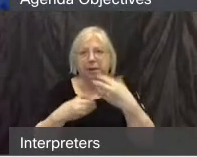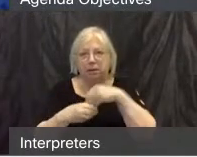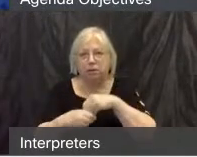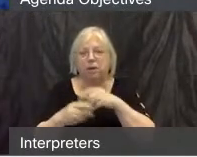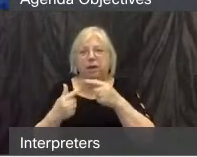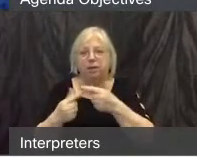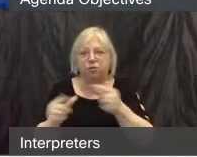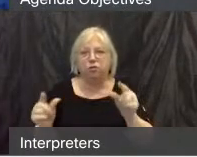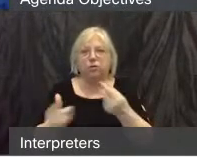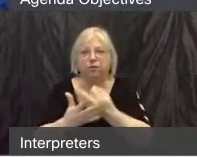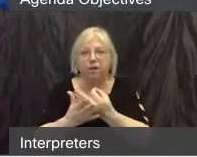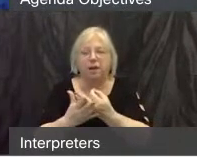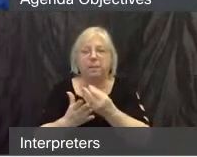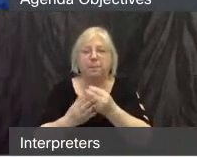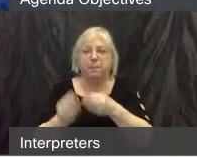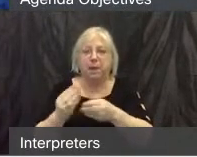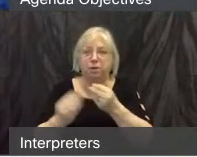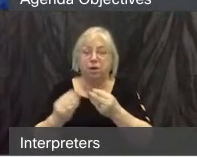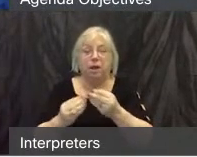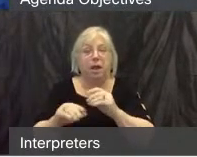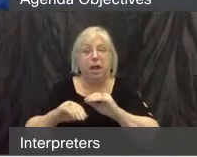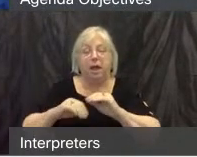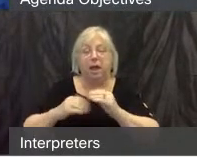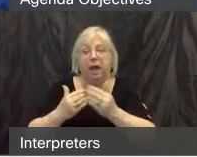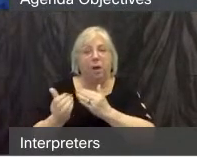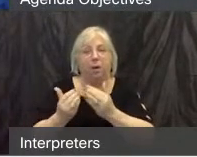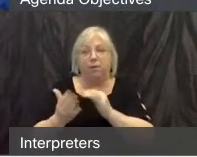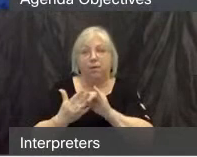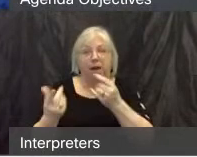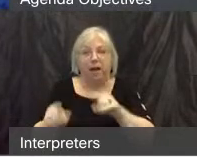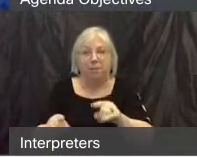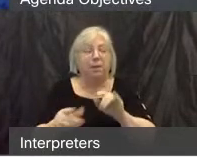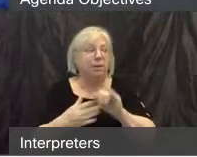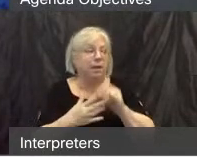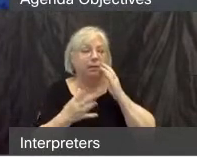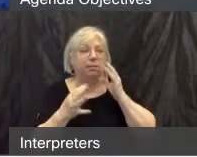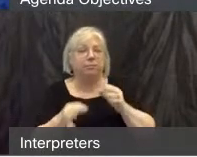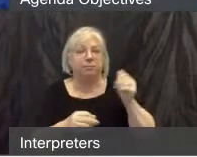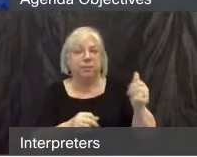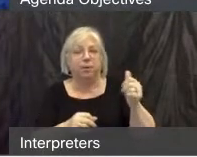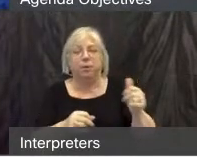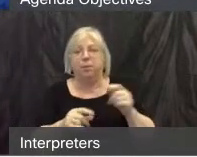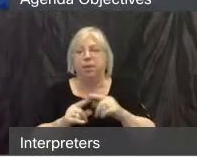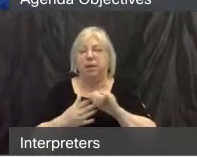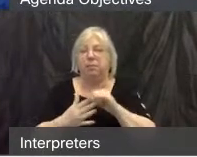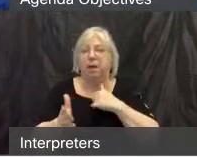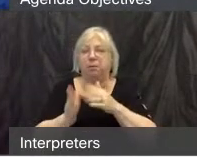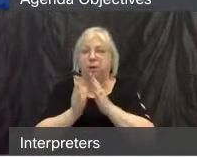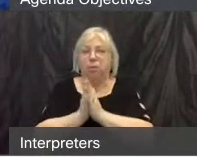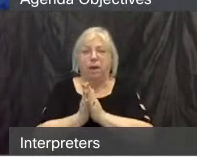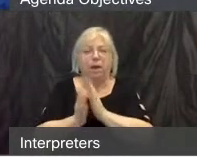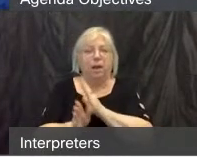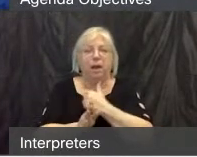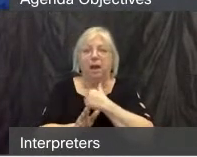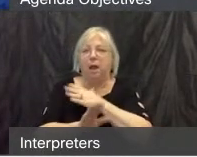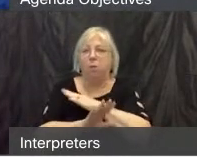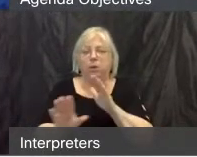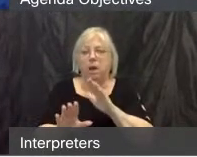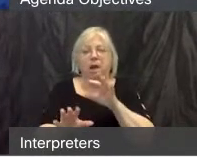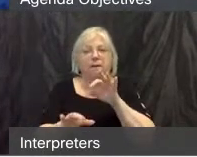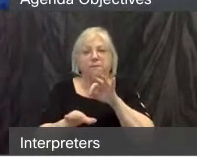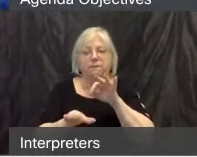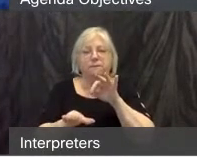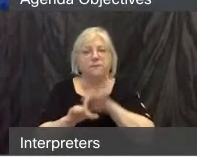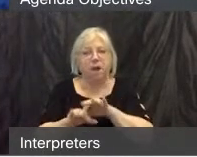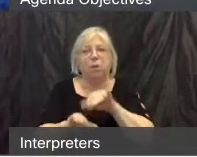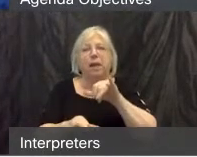make that happen, that's up to you. But that is my request, and I am not withdrawing it, and I will not vote yay on